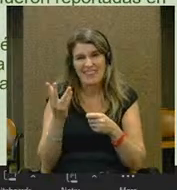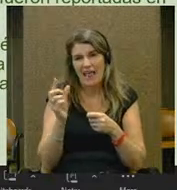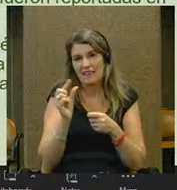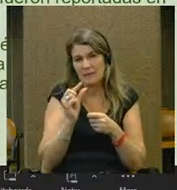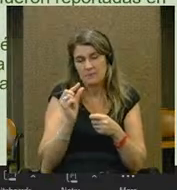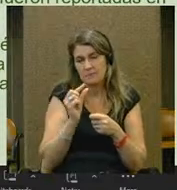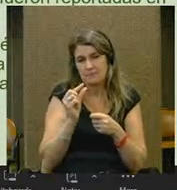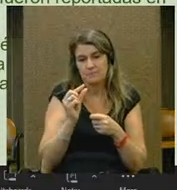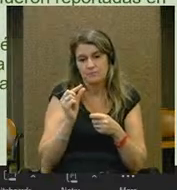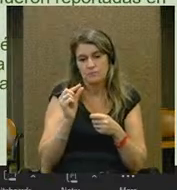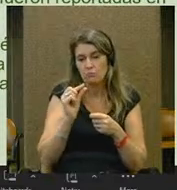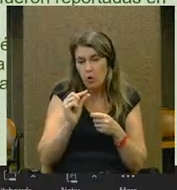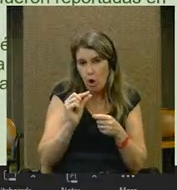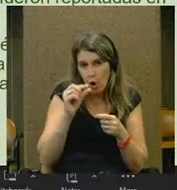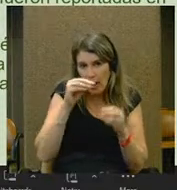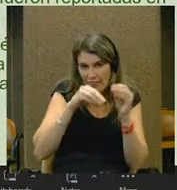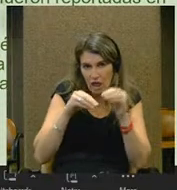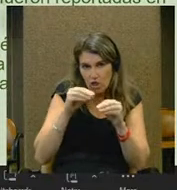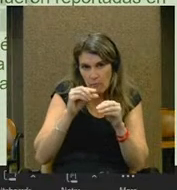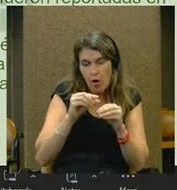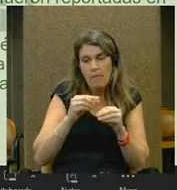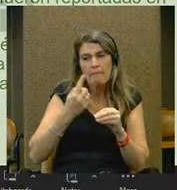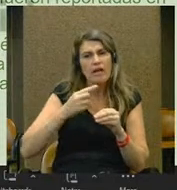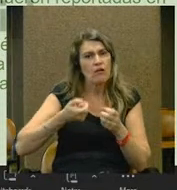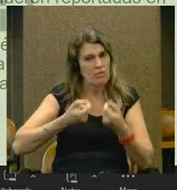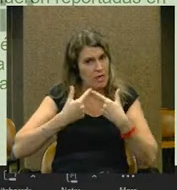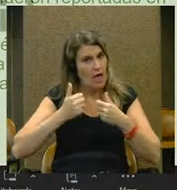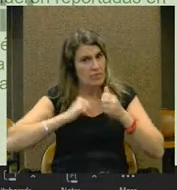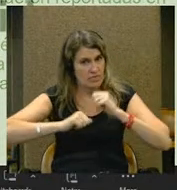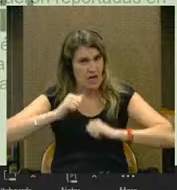tragedy. Next slide, please.